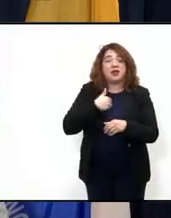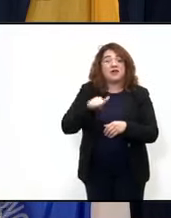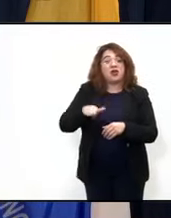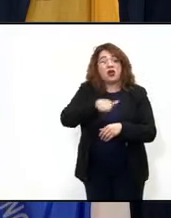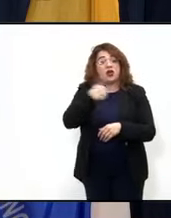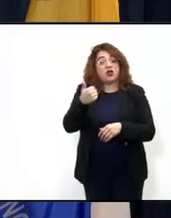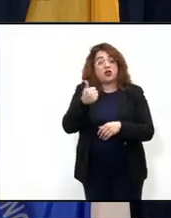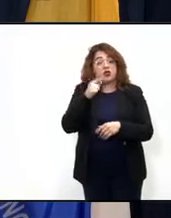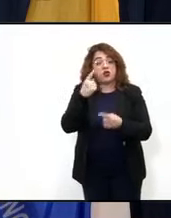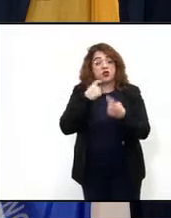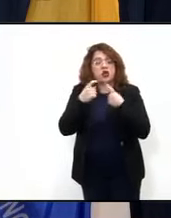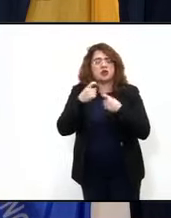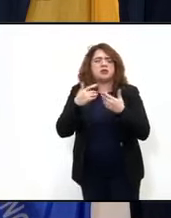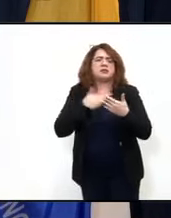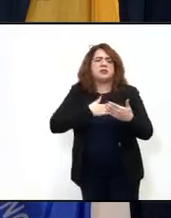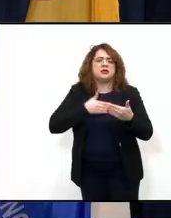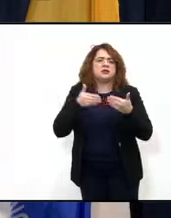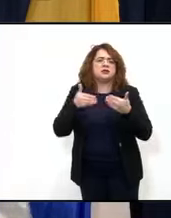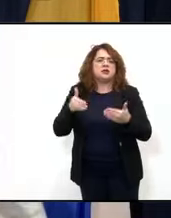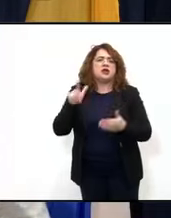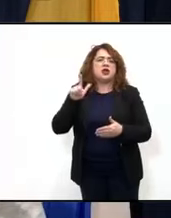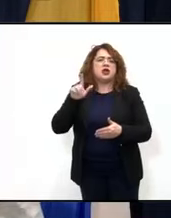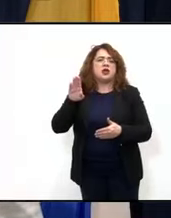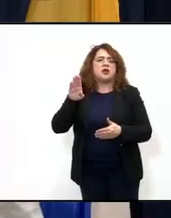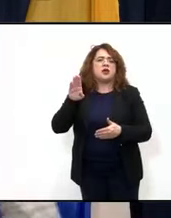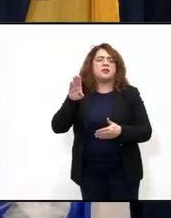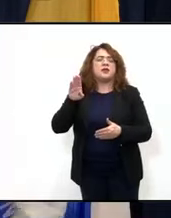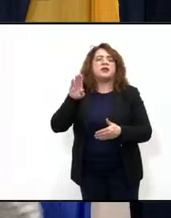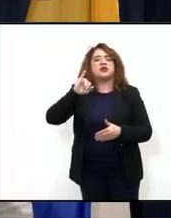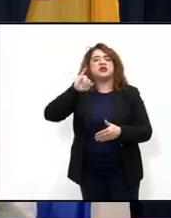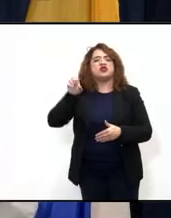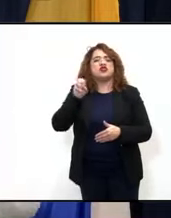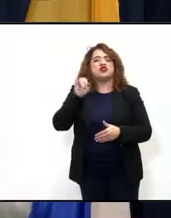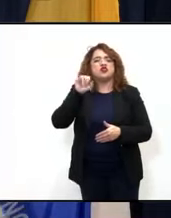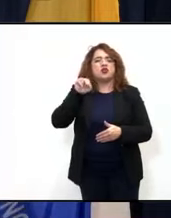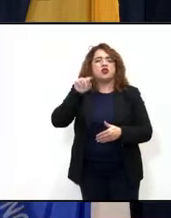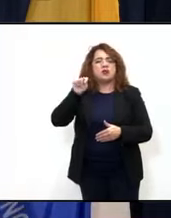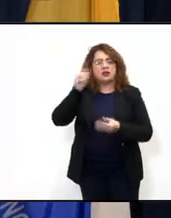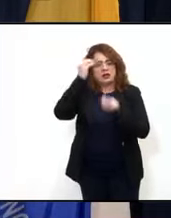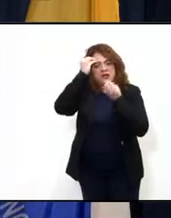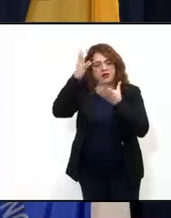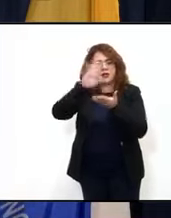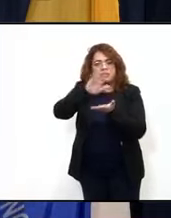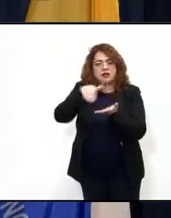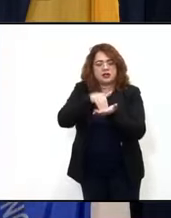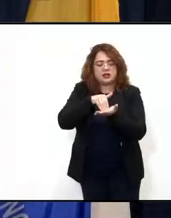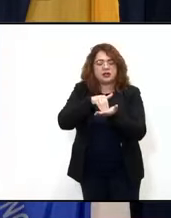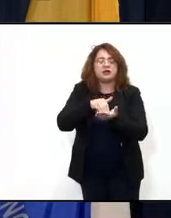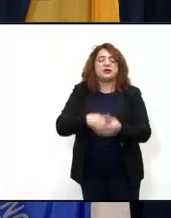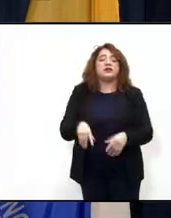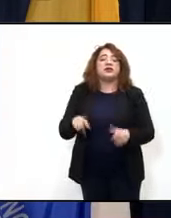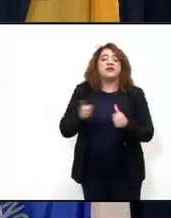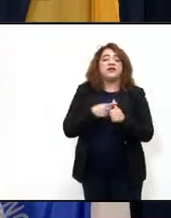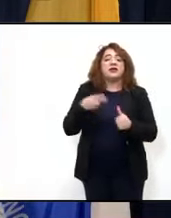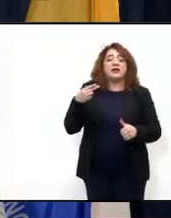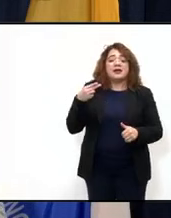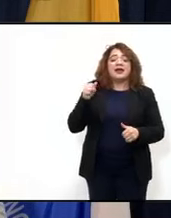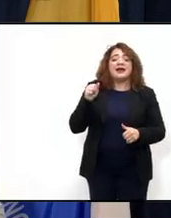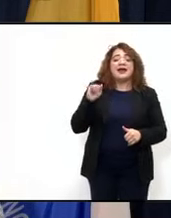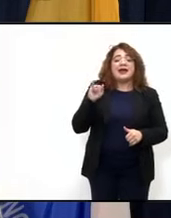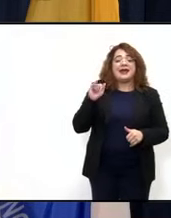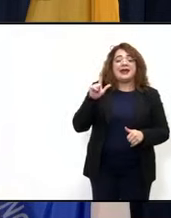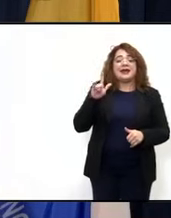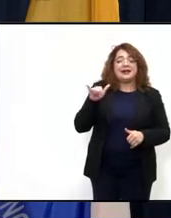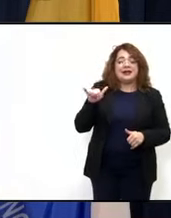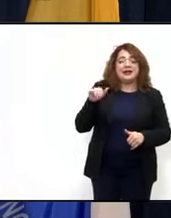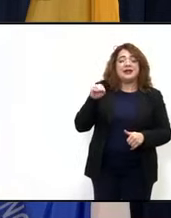media questions, you can send them to the Long Beach Joint Information Center. The first question comes from Haley Mungia at